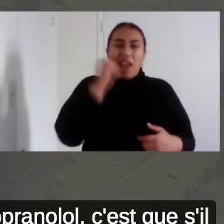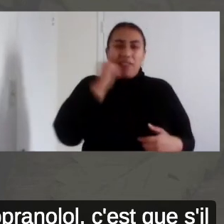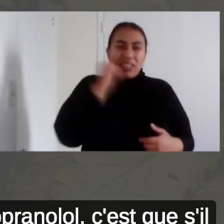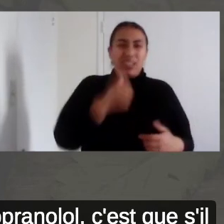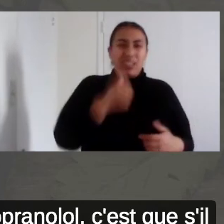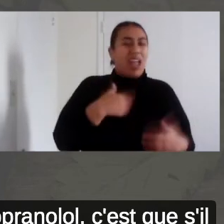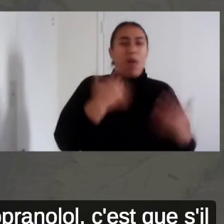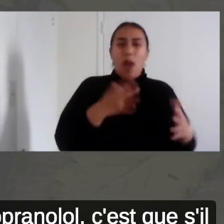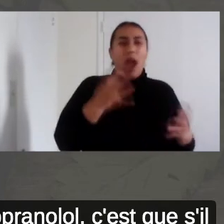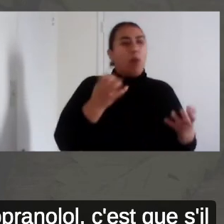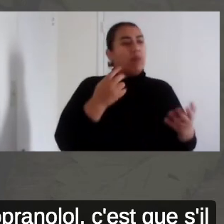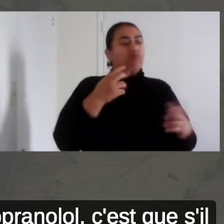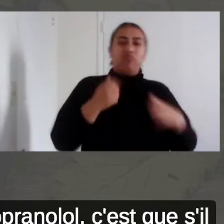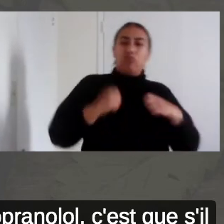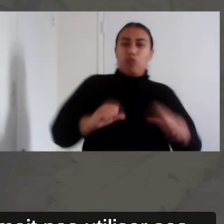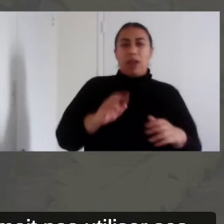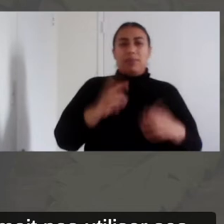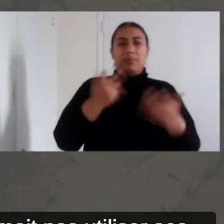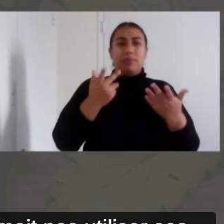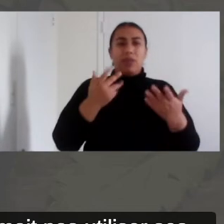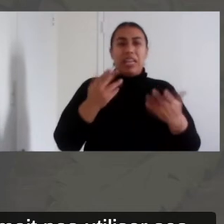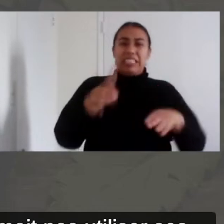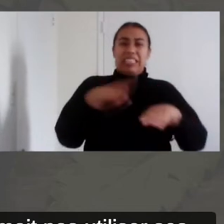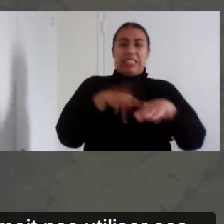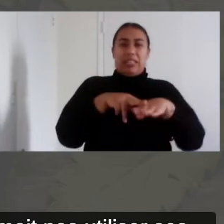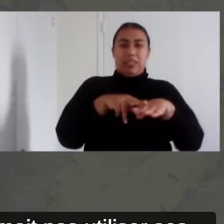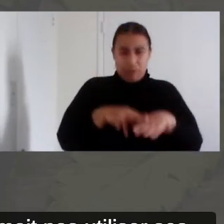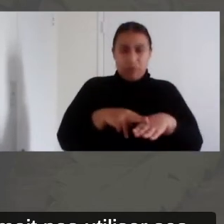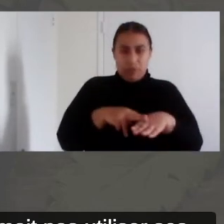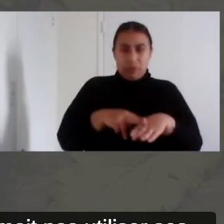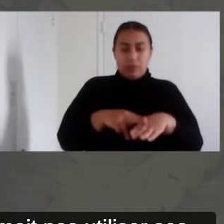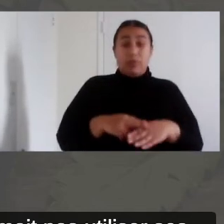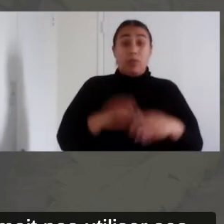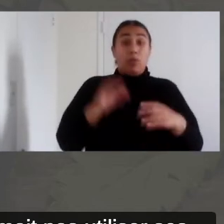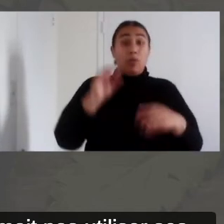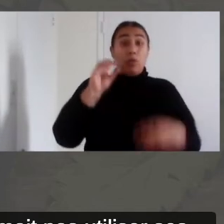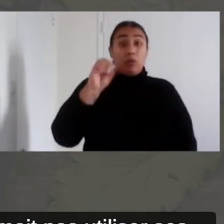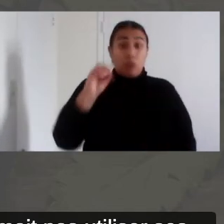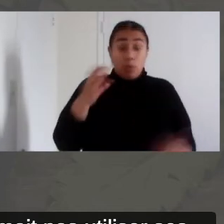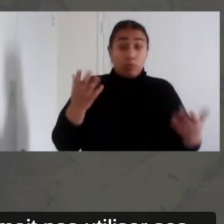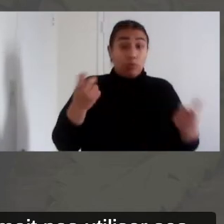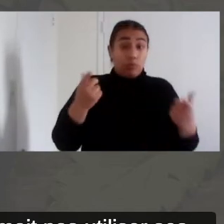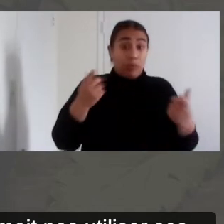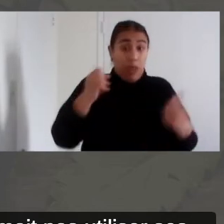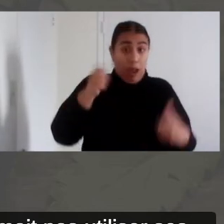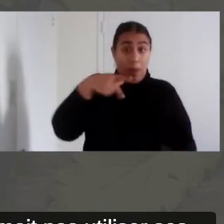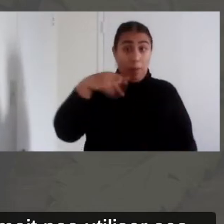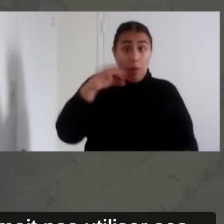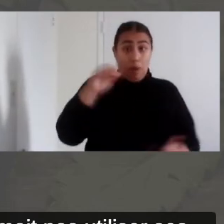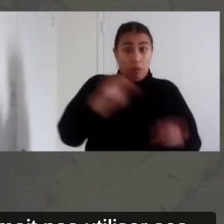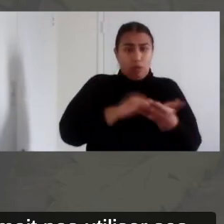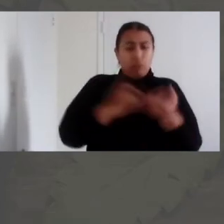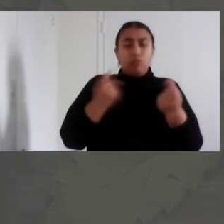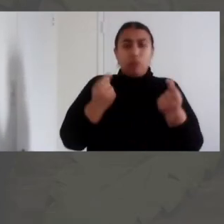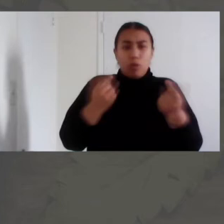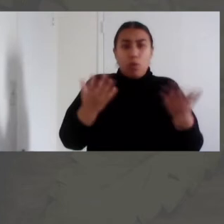may decrease the symptoms of a headache. And there has been noted success with that. This particular patient did not like